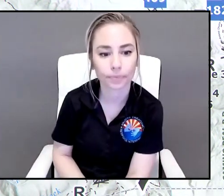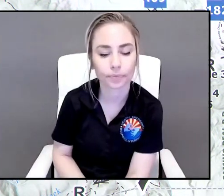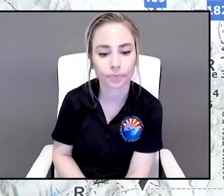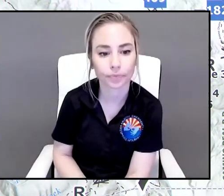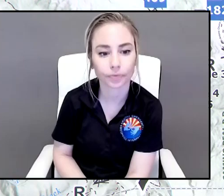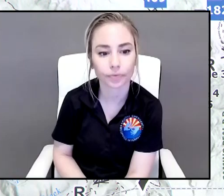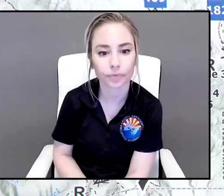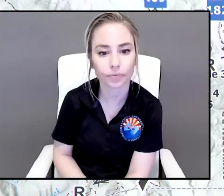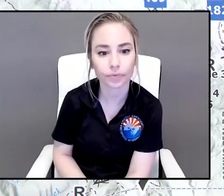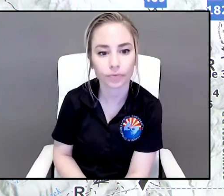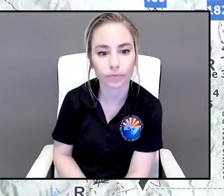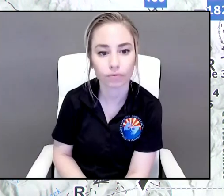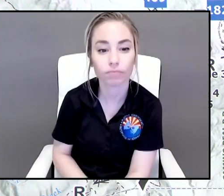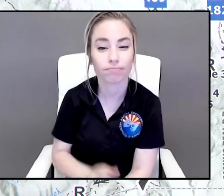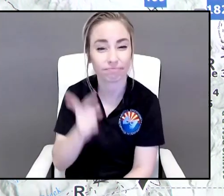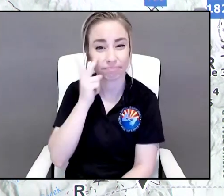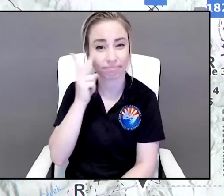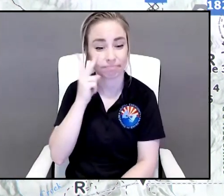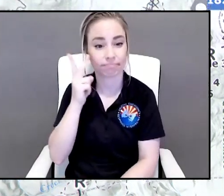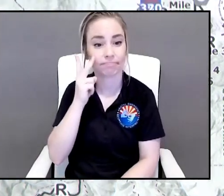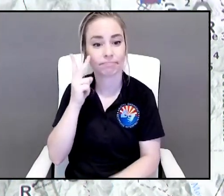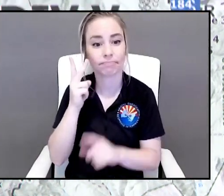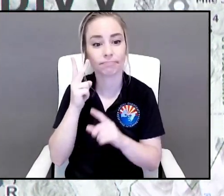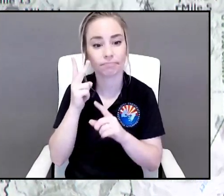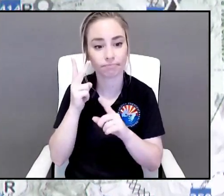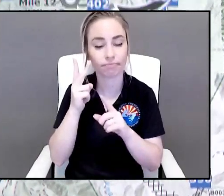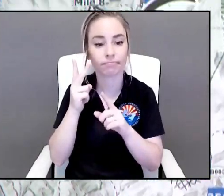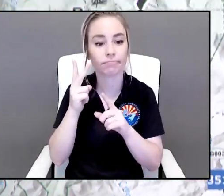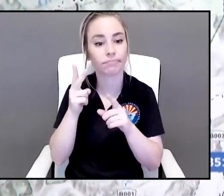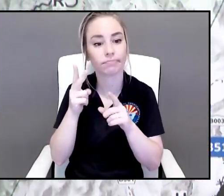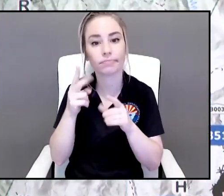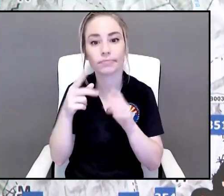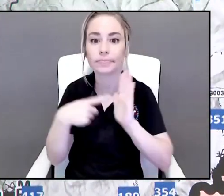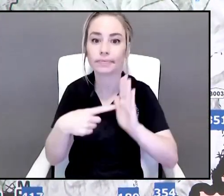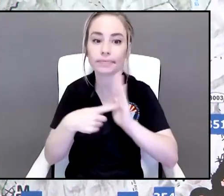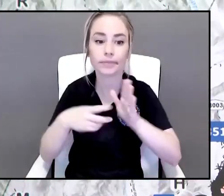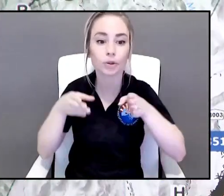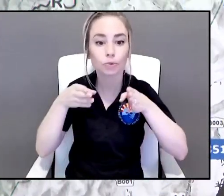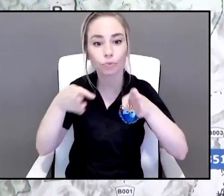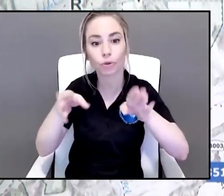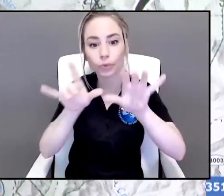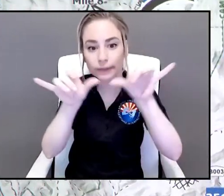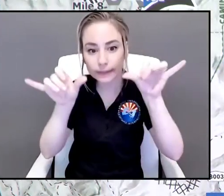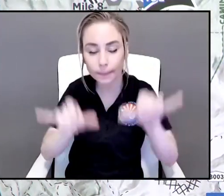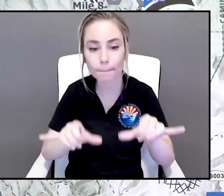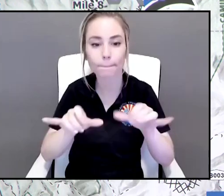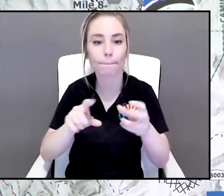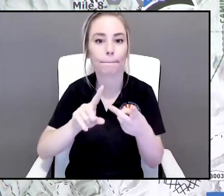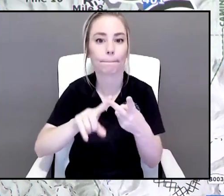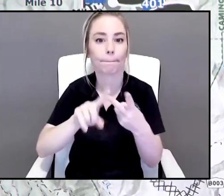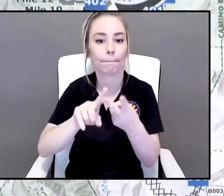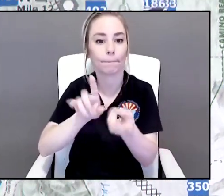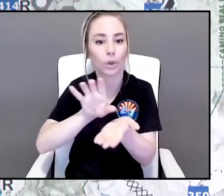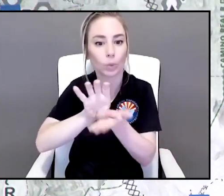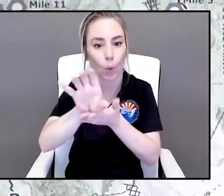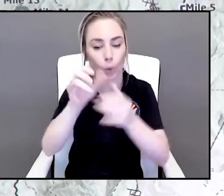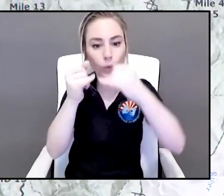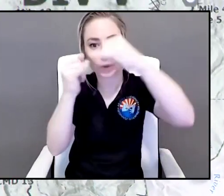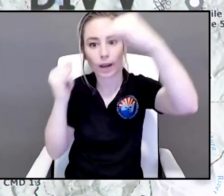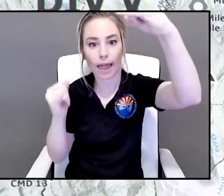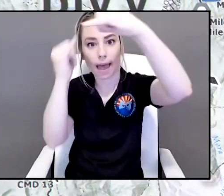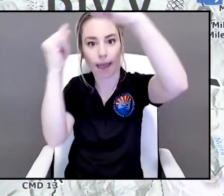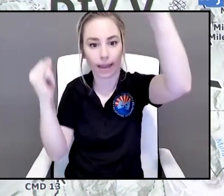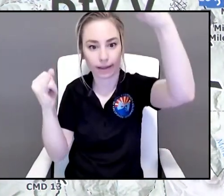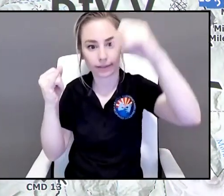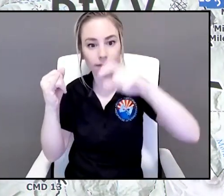But a lot of these lines right here, this is a road system, some of these dozer lines, and then there's a series of dozer lines